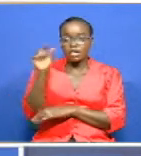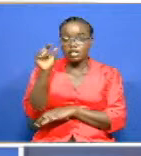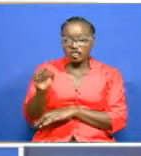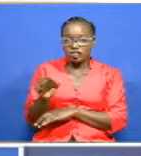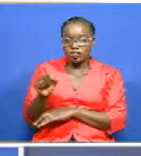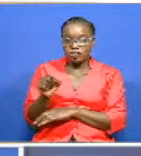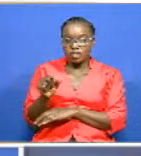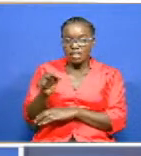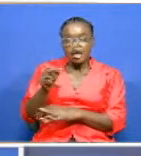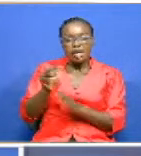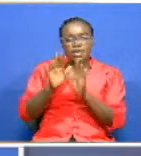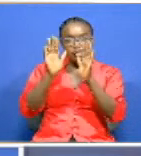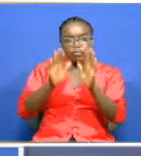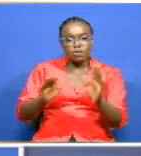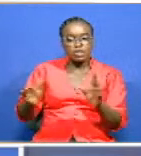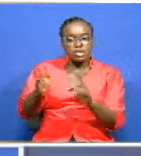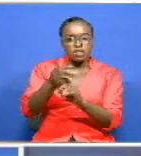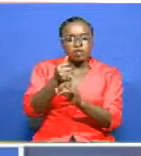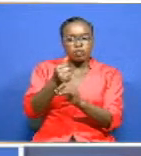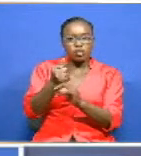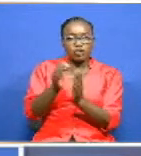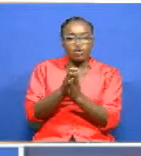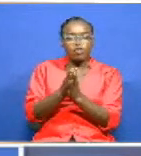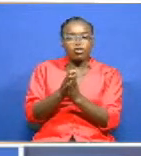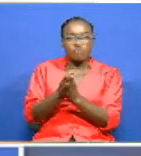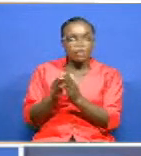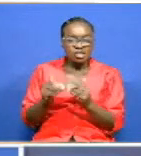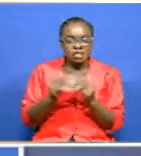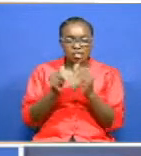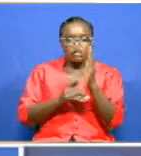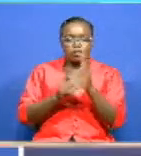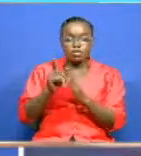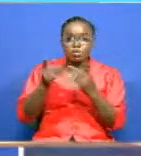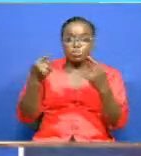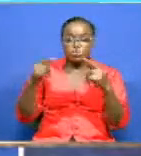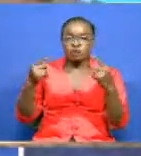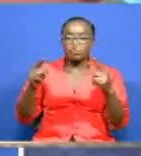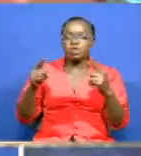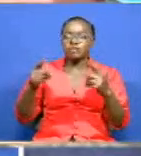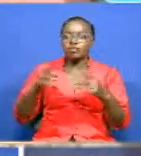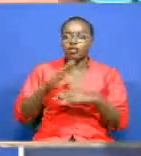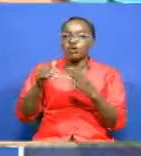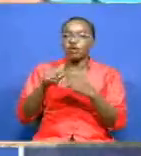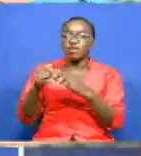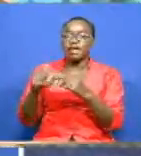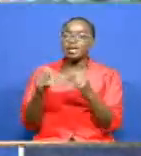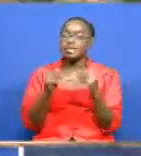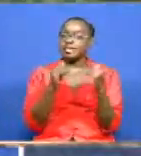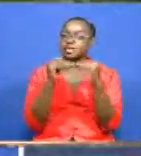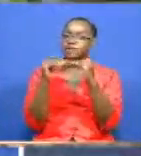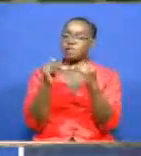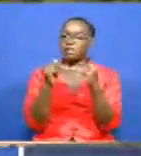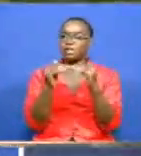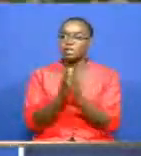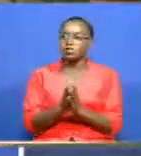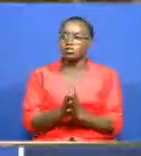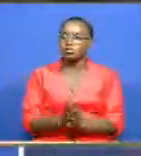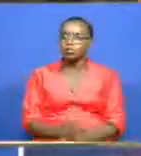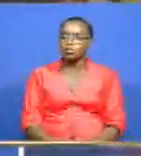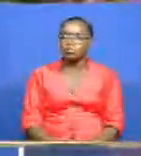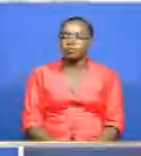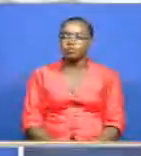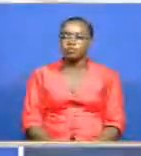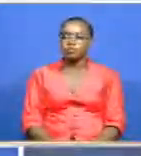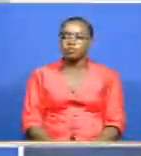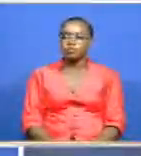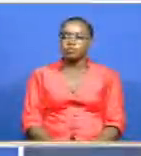towards attainment of sustainable development, prosperity for all and stability. Kevin Washira, Channel